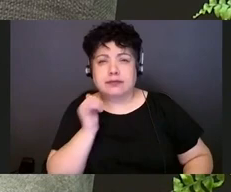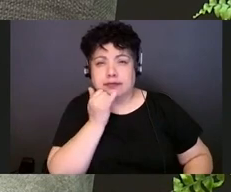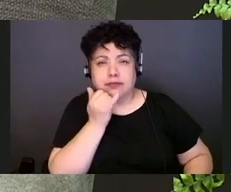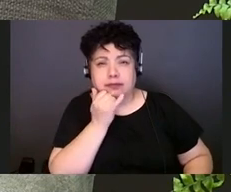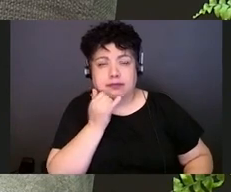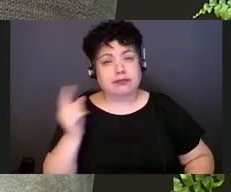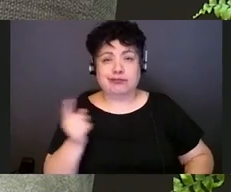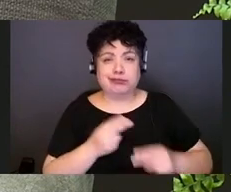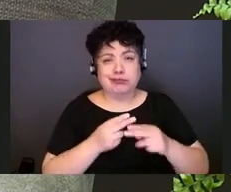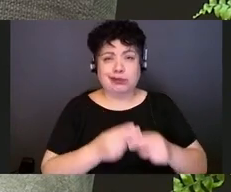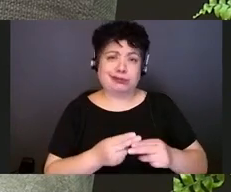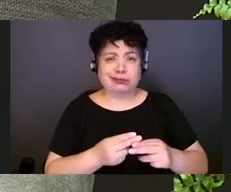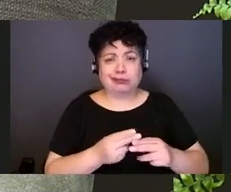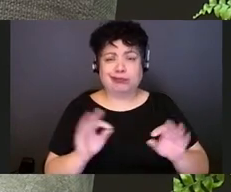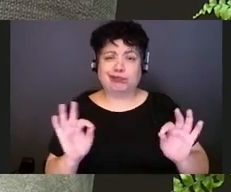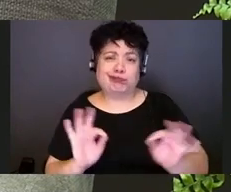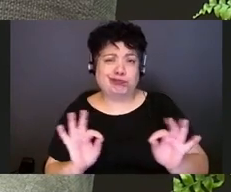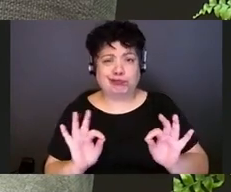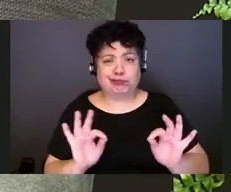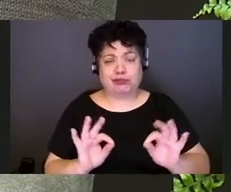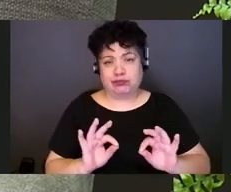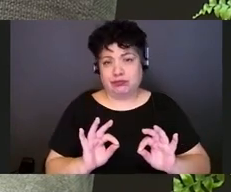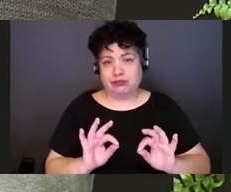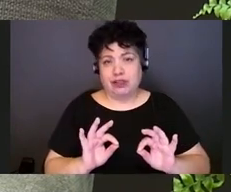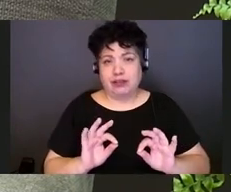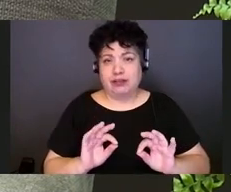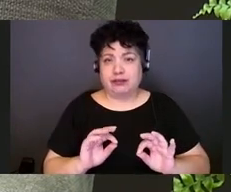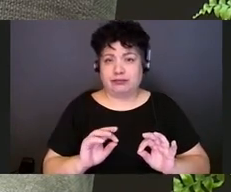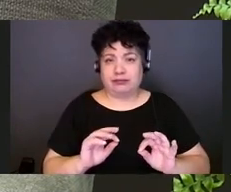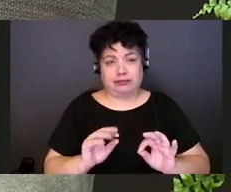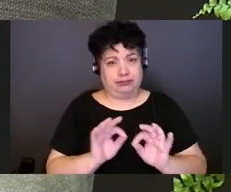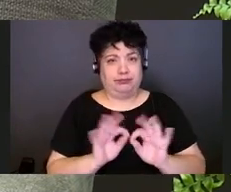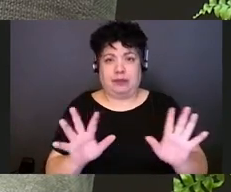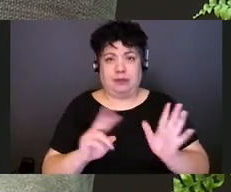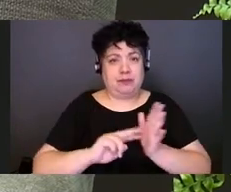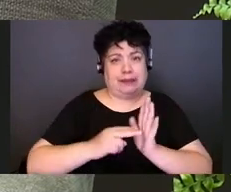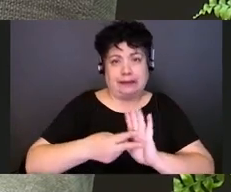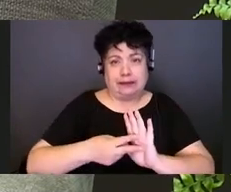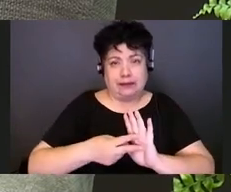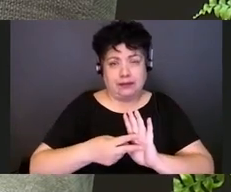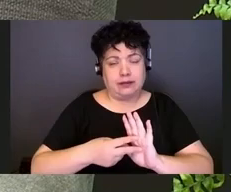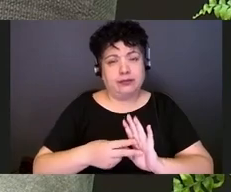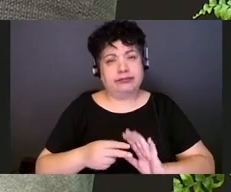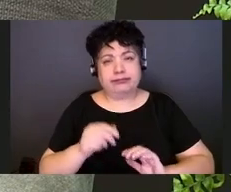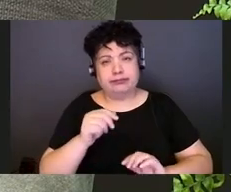yeah. so disrespectful yes. is really